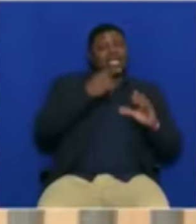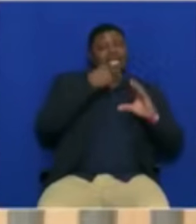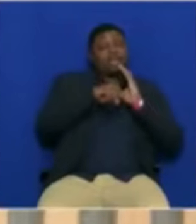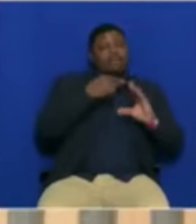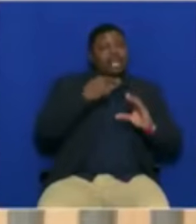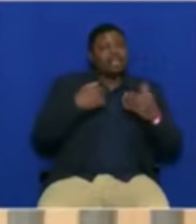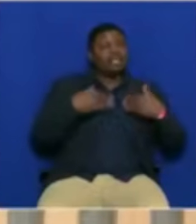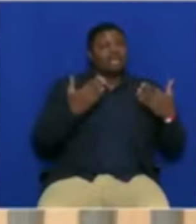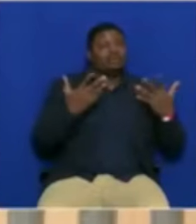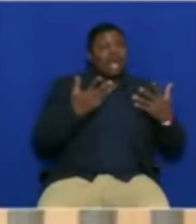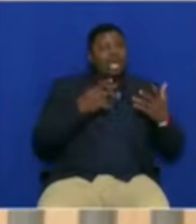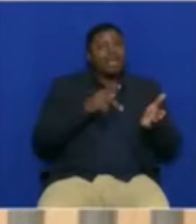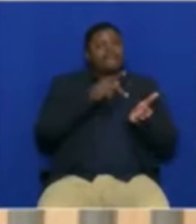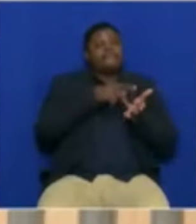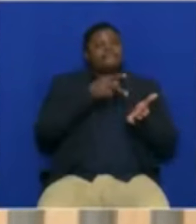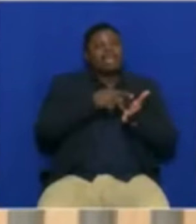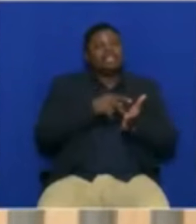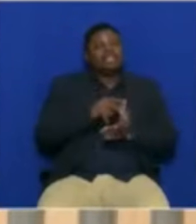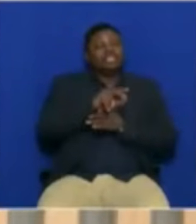At the bottom of 283,